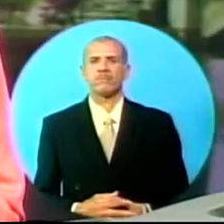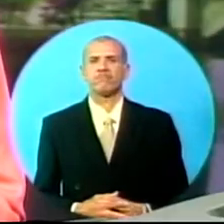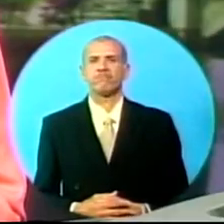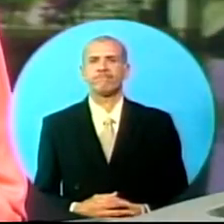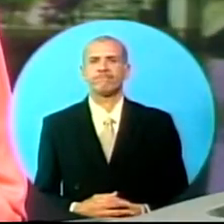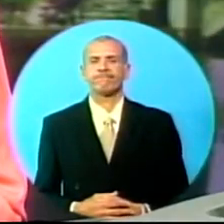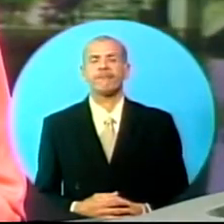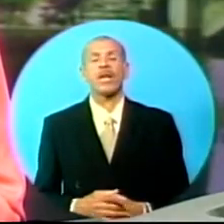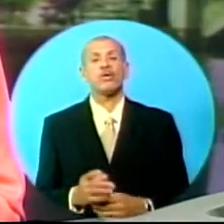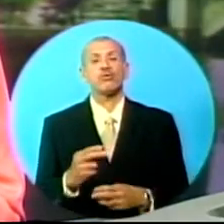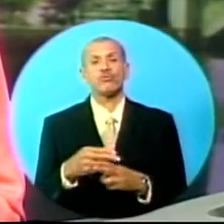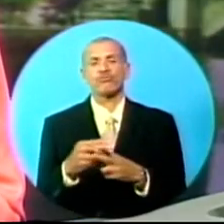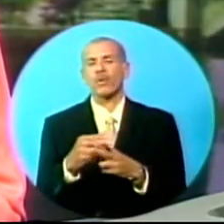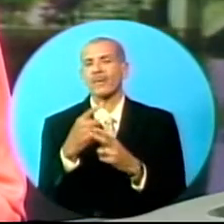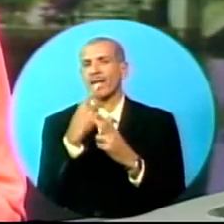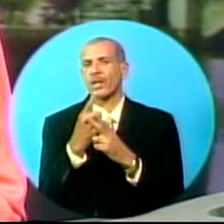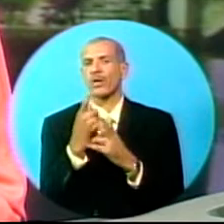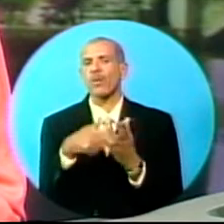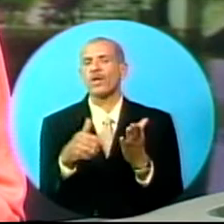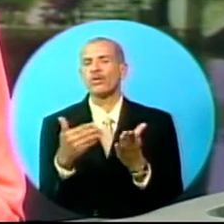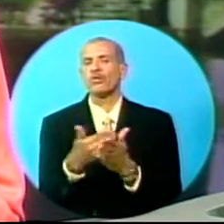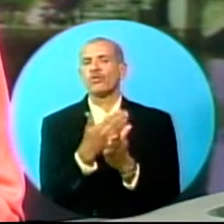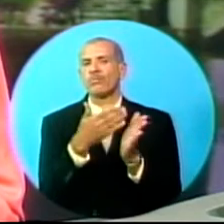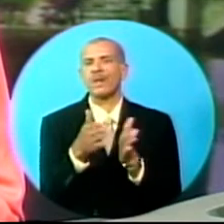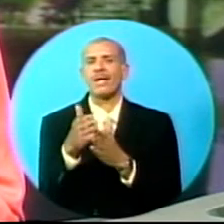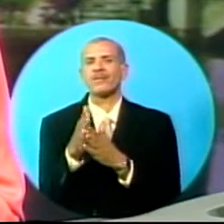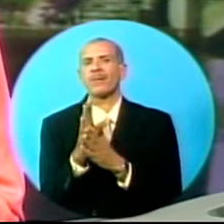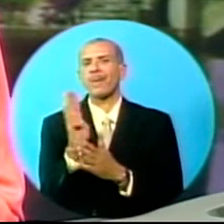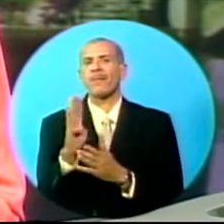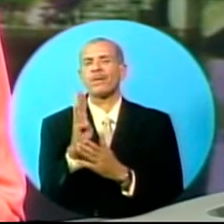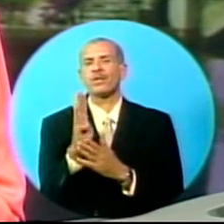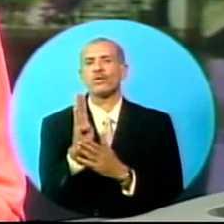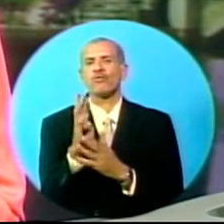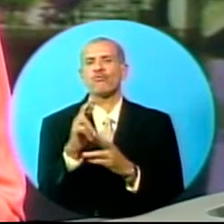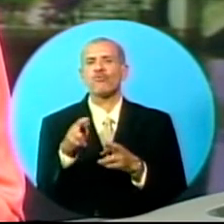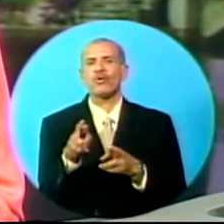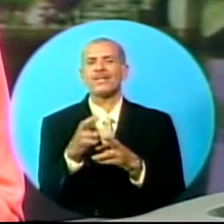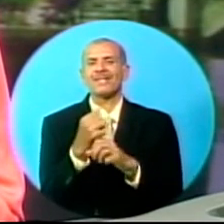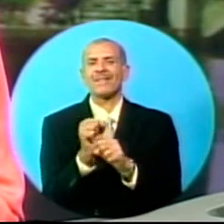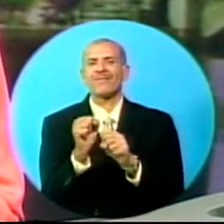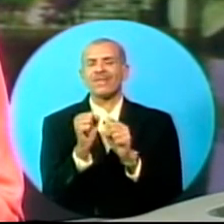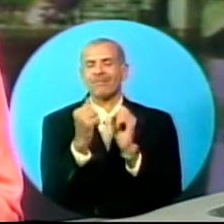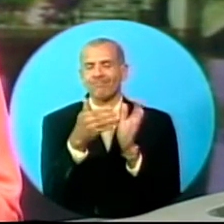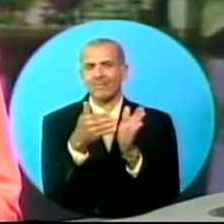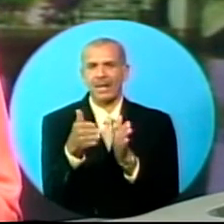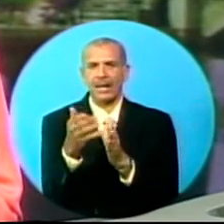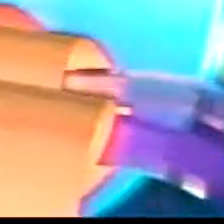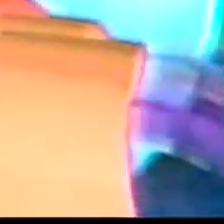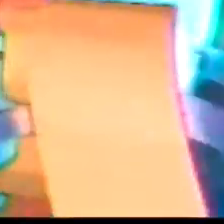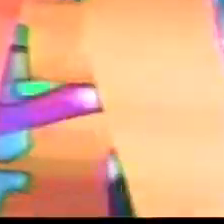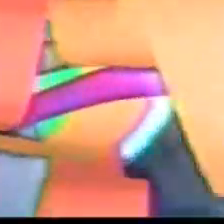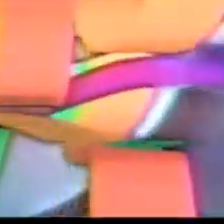Coming up, we'll tell you what new mission the Barbados Road Safety Association is on. Stay with us.